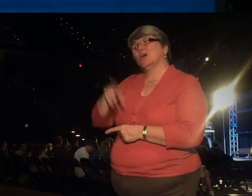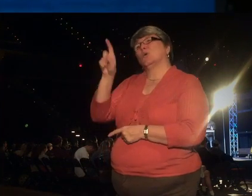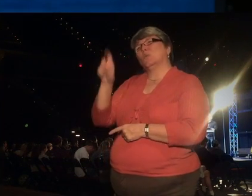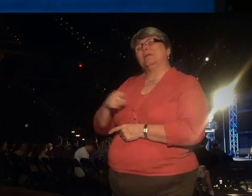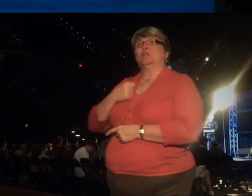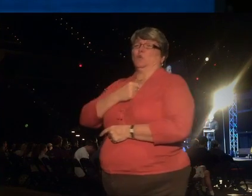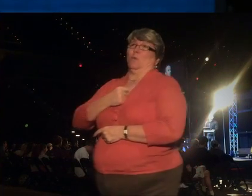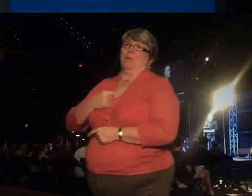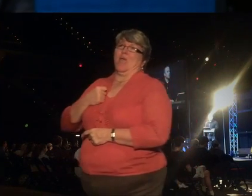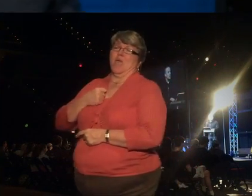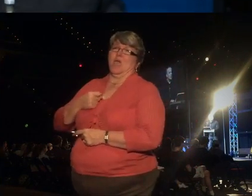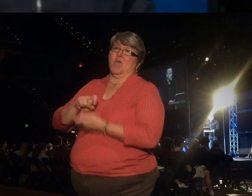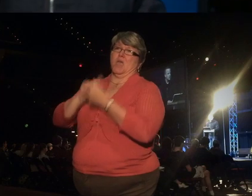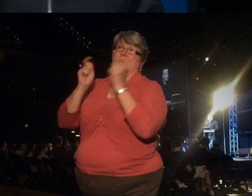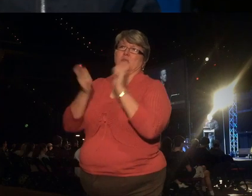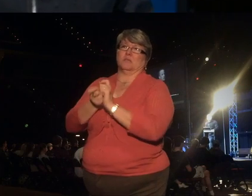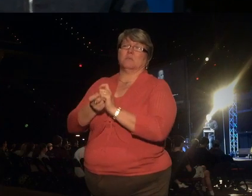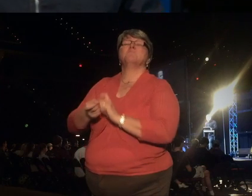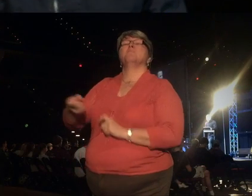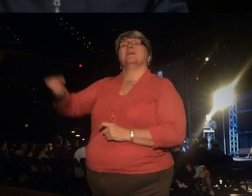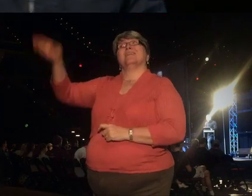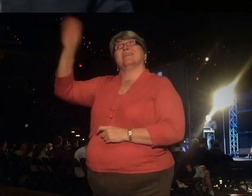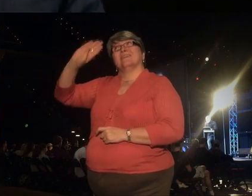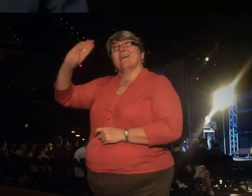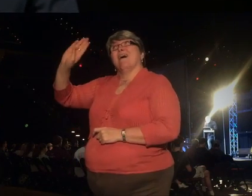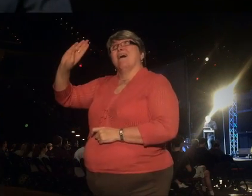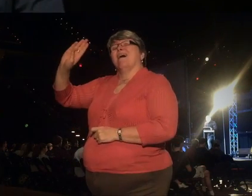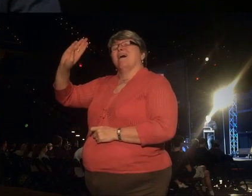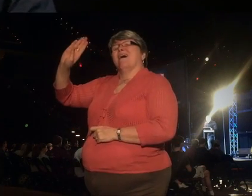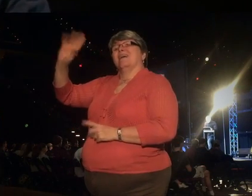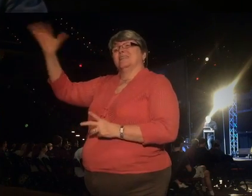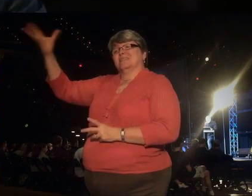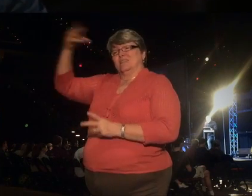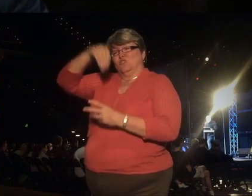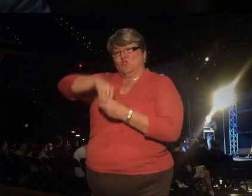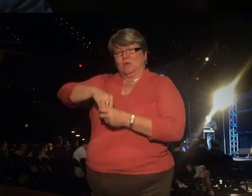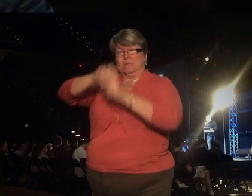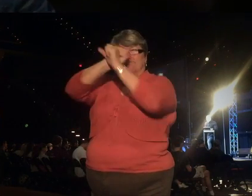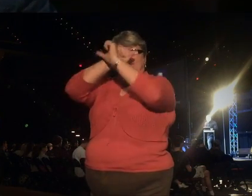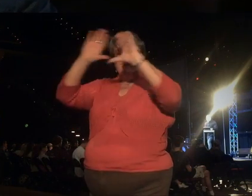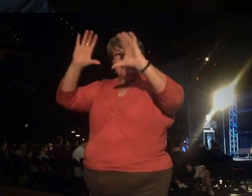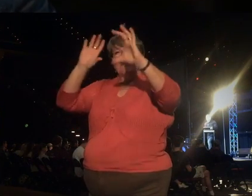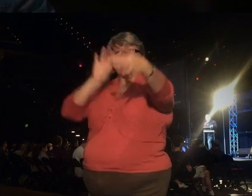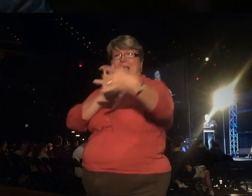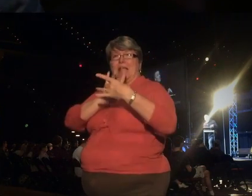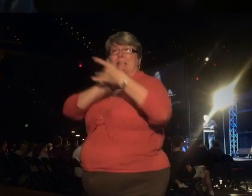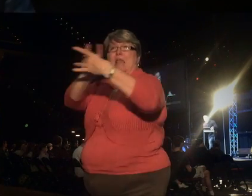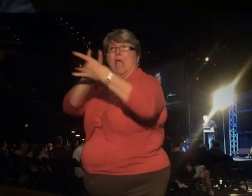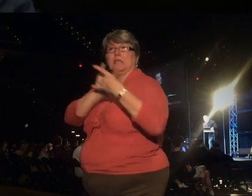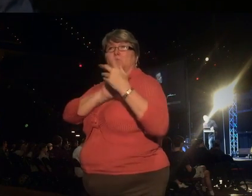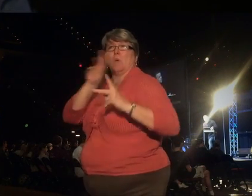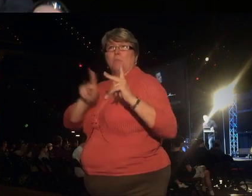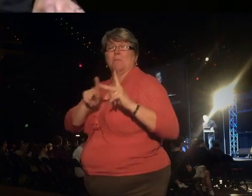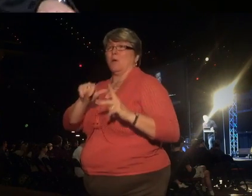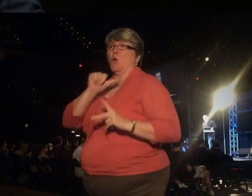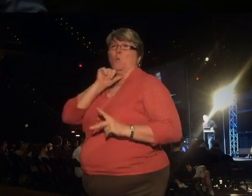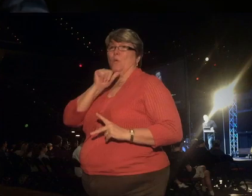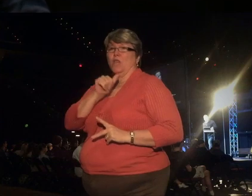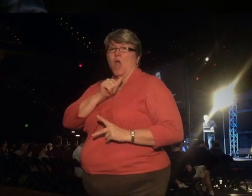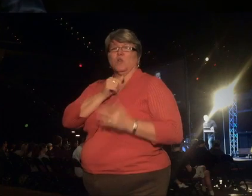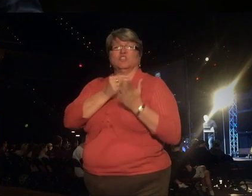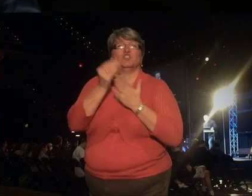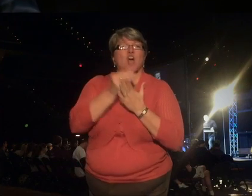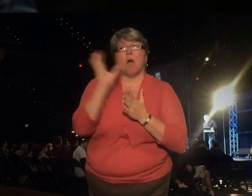repent. And the reality is God has brought us into an idea of connecting with people that we are not consumers of people,